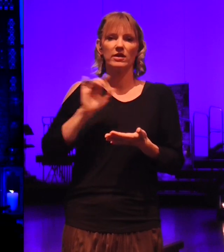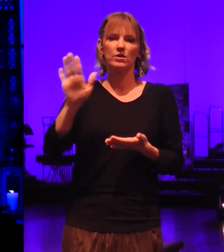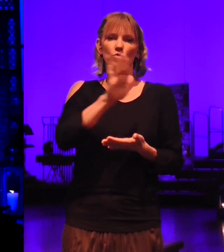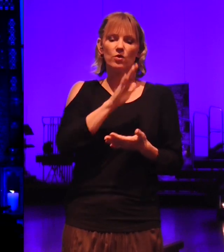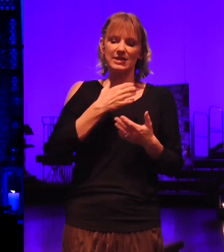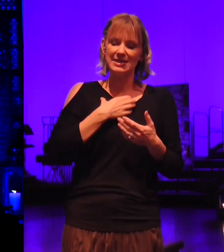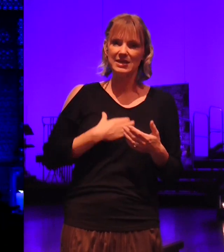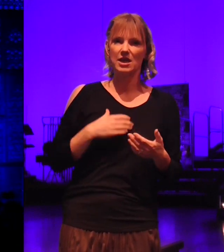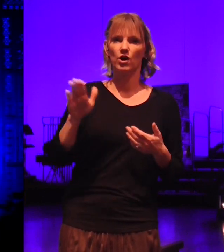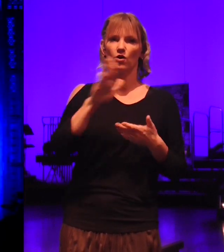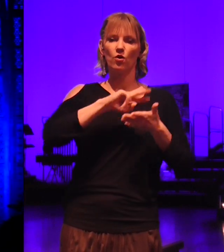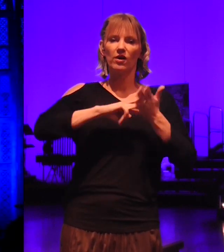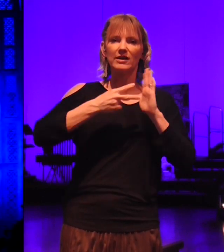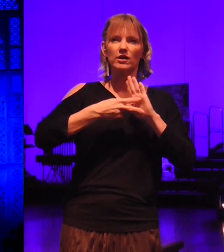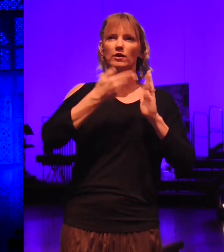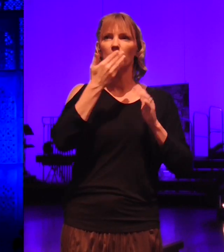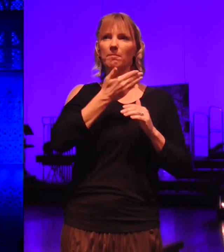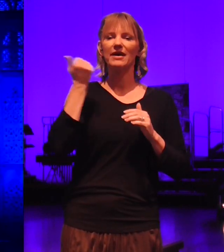best of yourself.